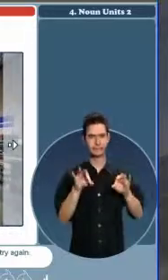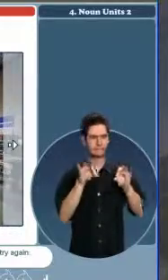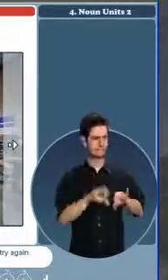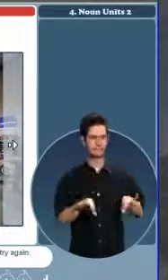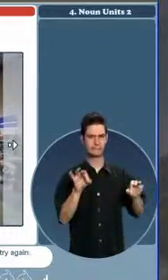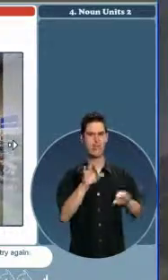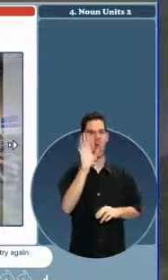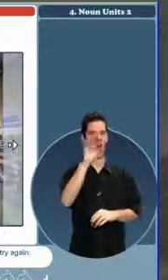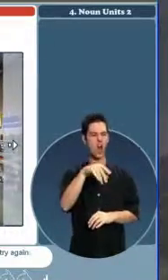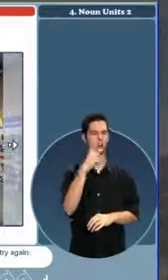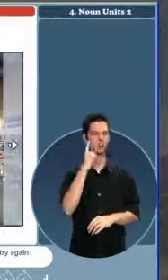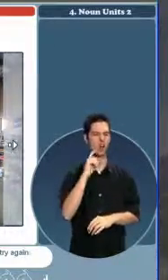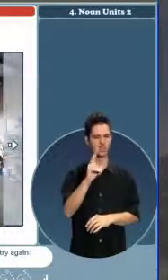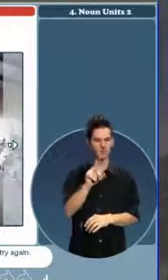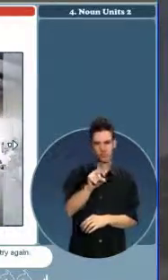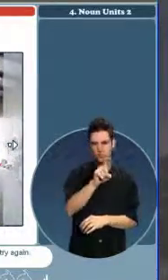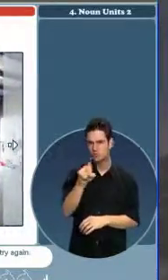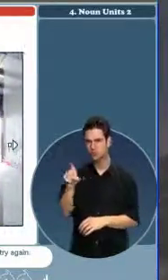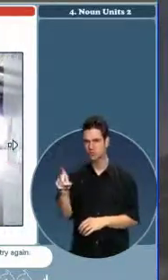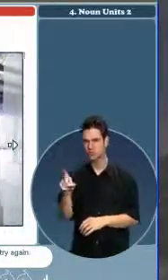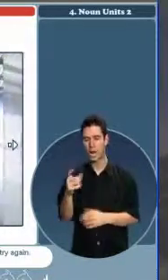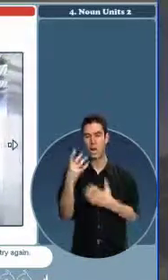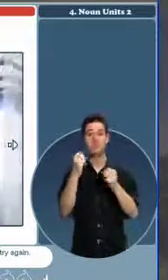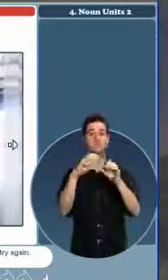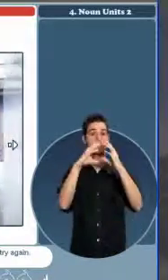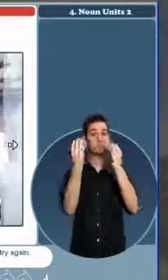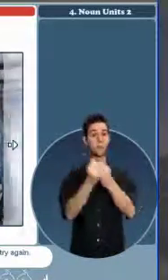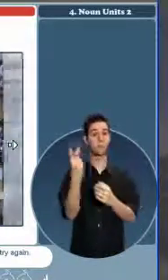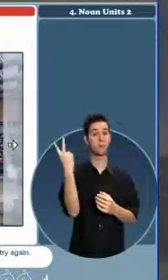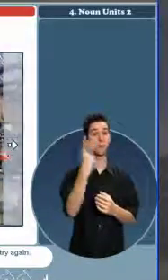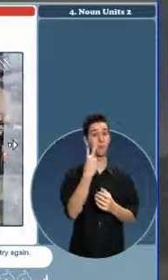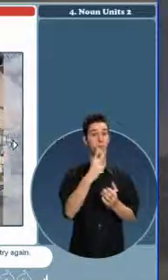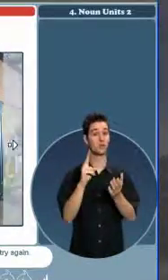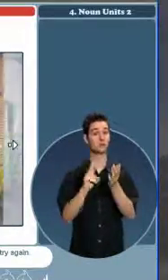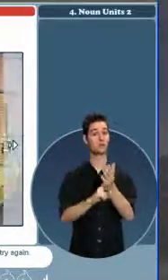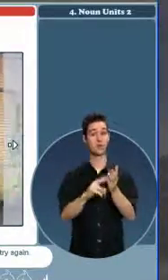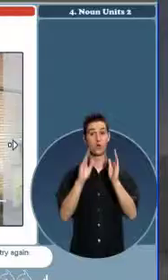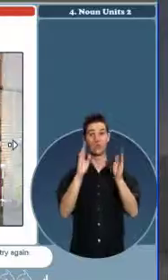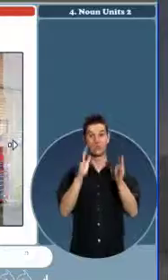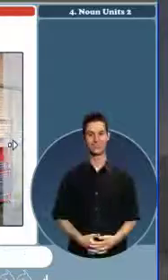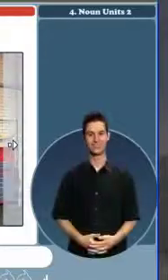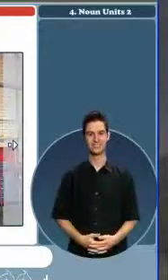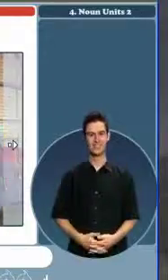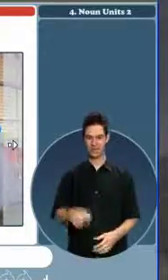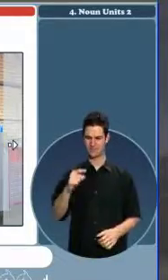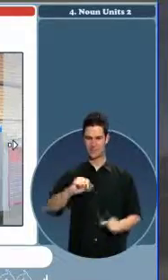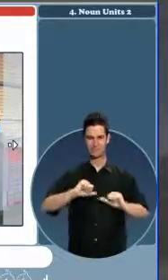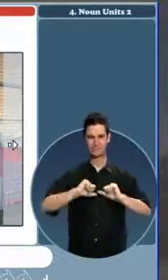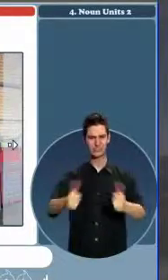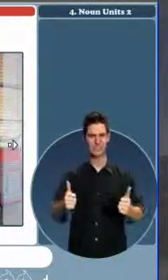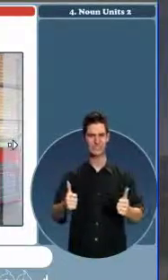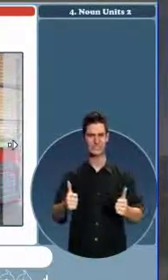If you are right, it will change colour. If not, just try again.